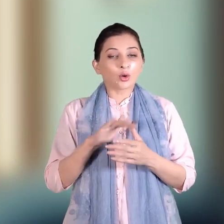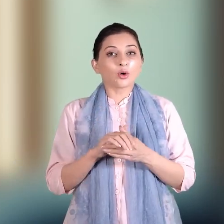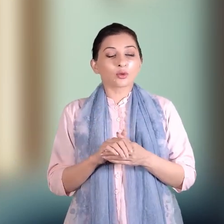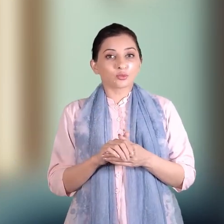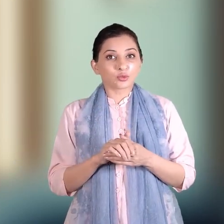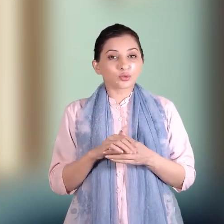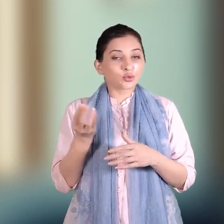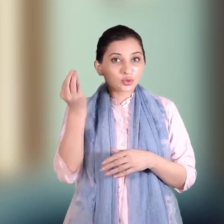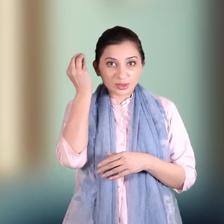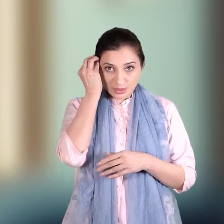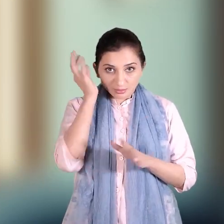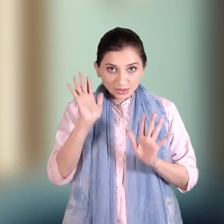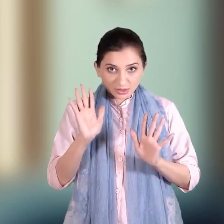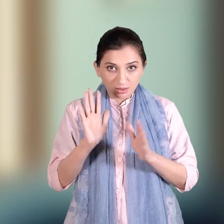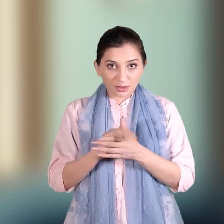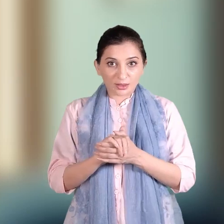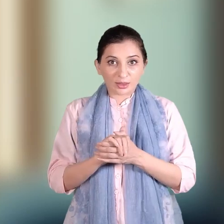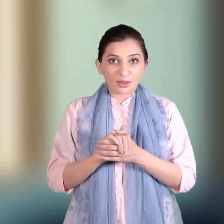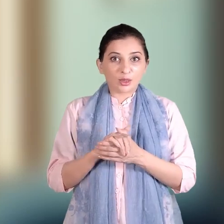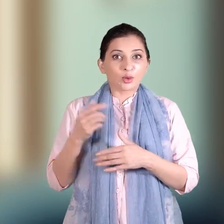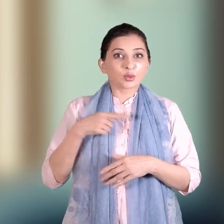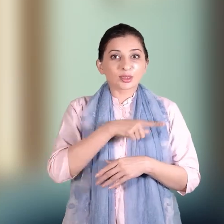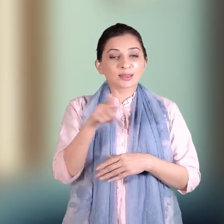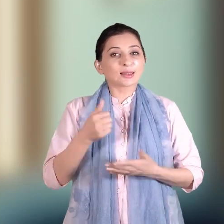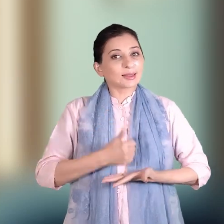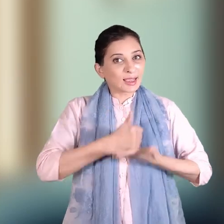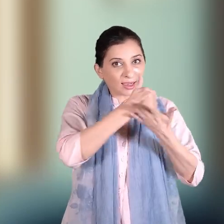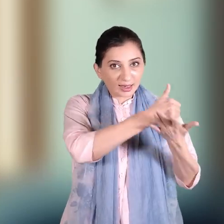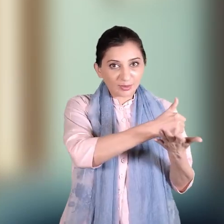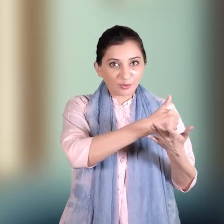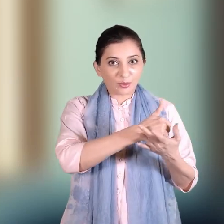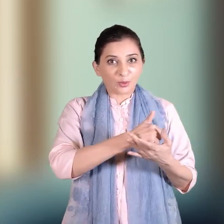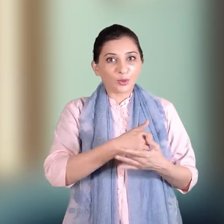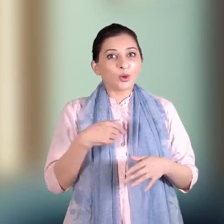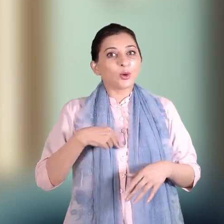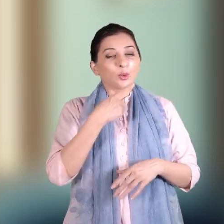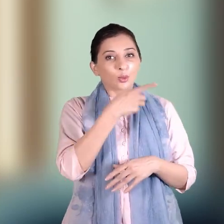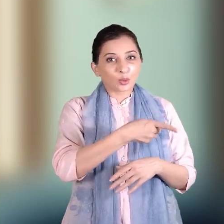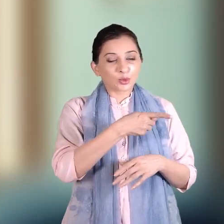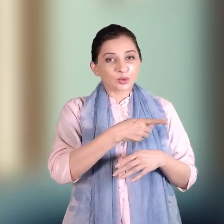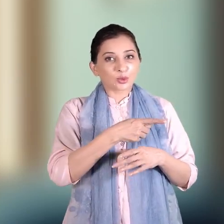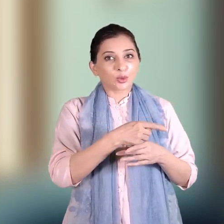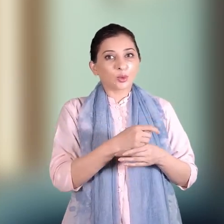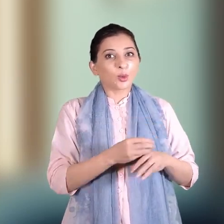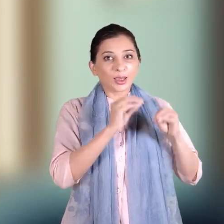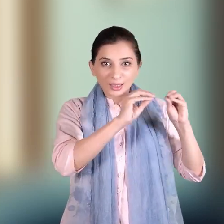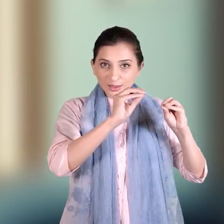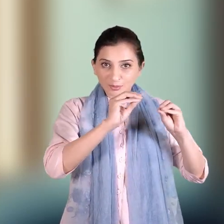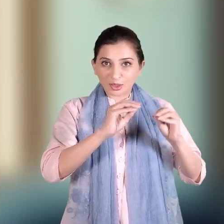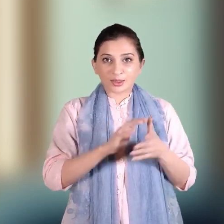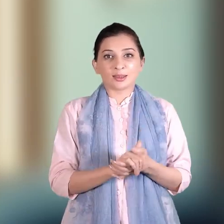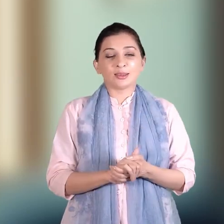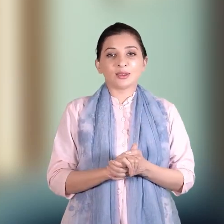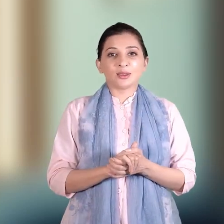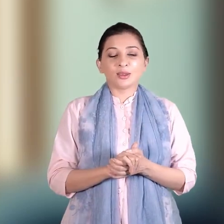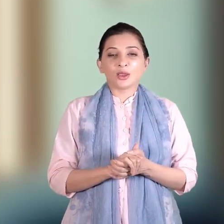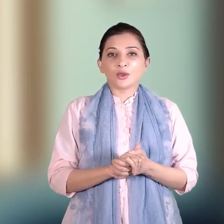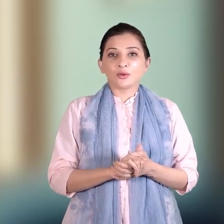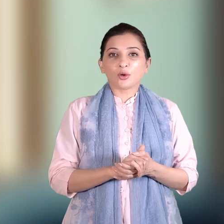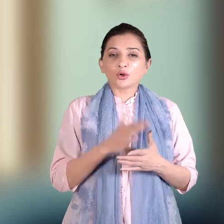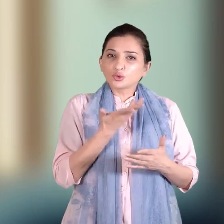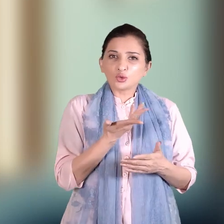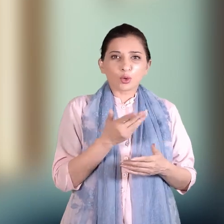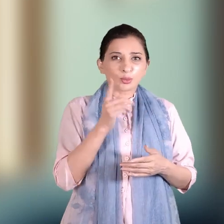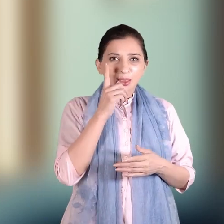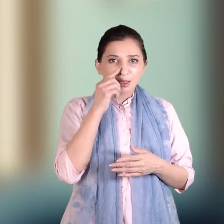there's understanding, where there's empathy for this mother. And because already the mother is feeling guilty for